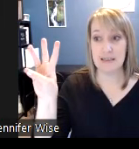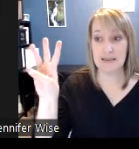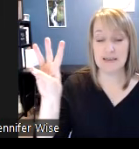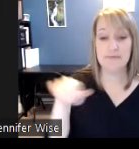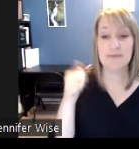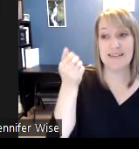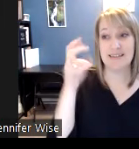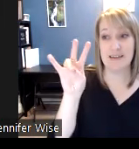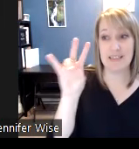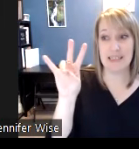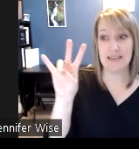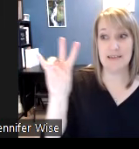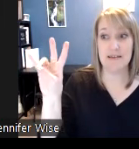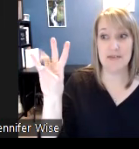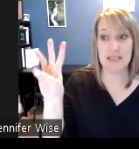1776.